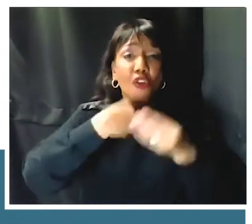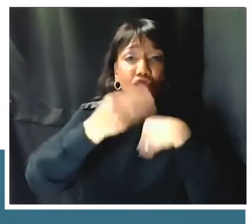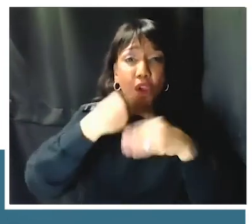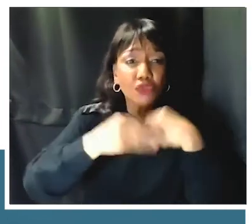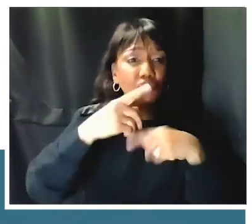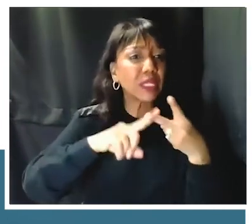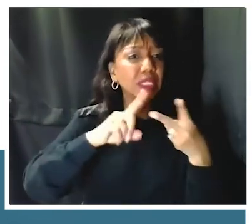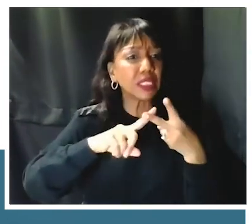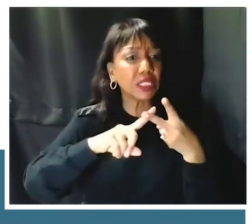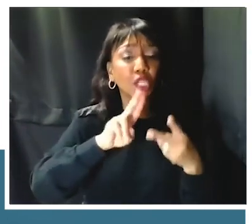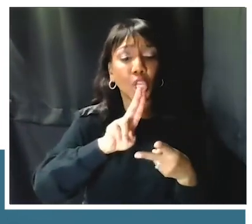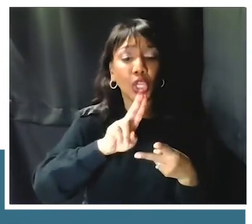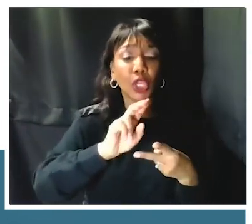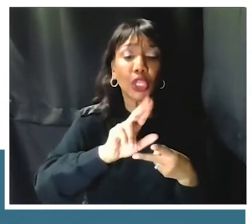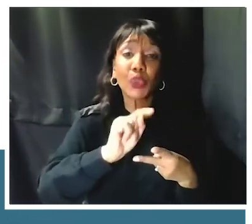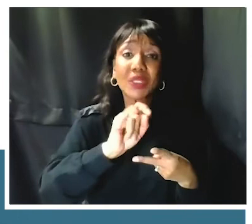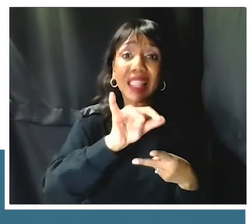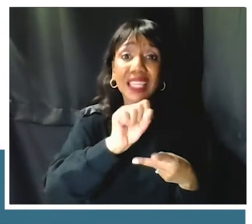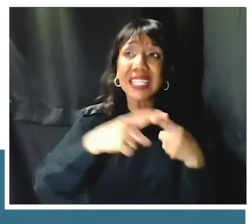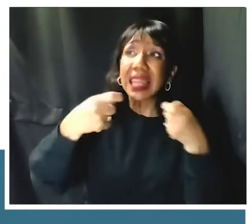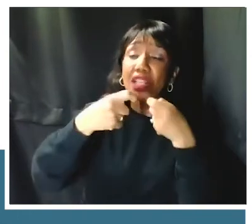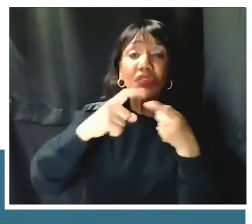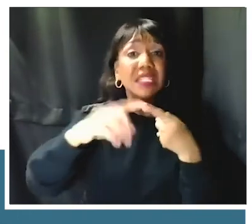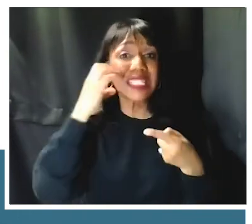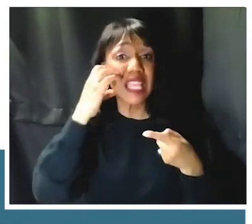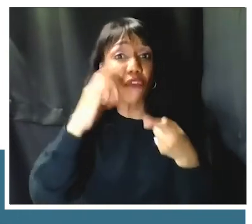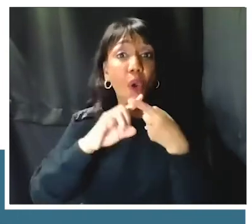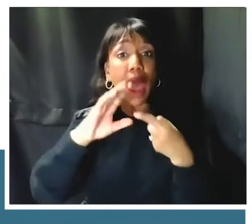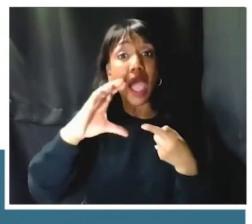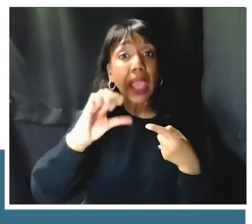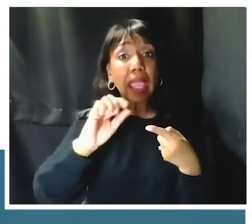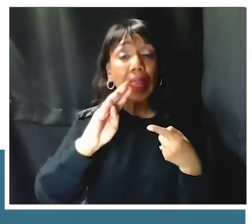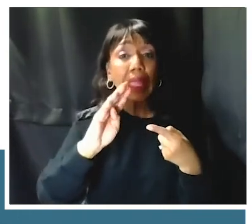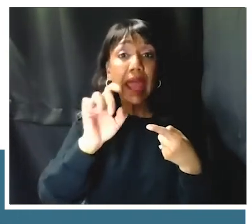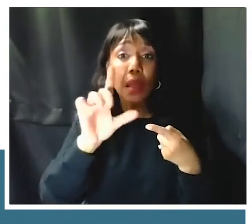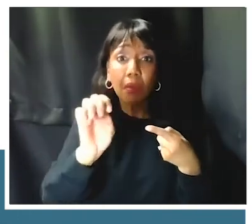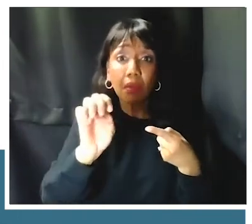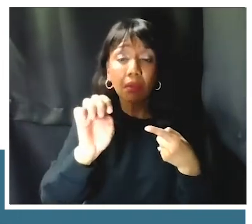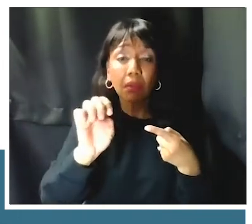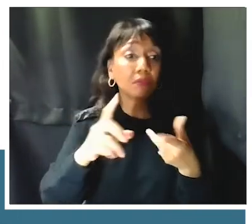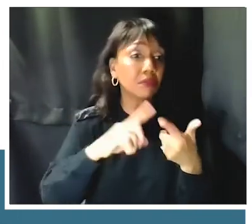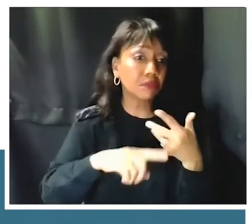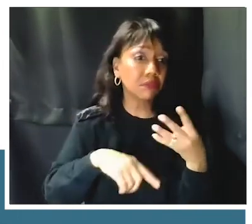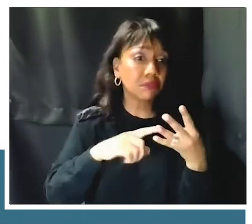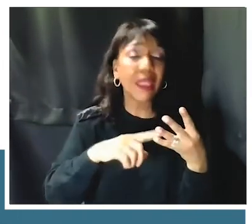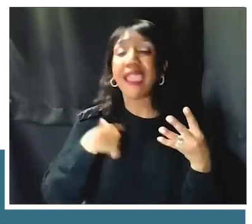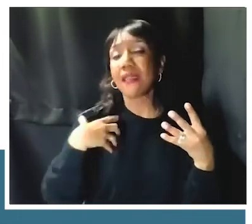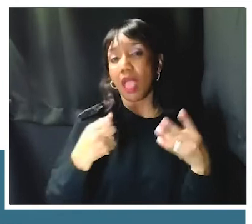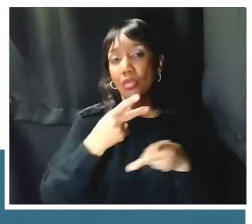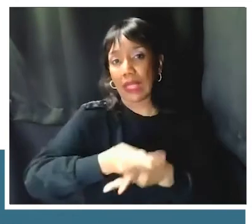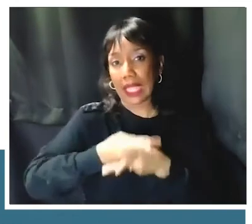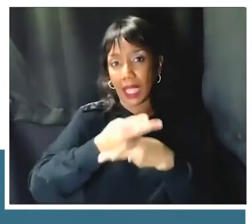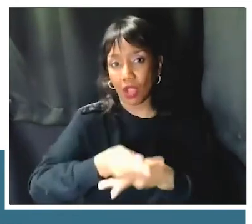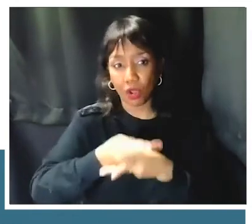Utility bills. These include your electric, cell phone, and cable bills. And